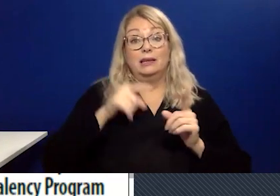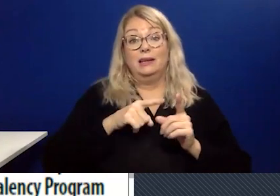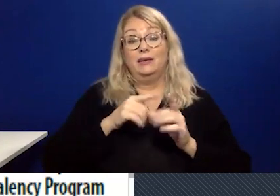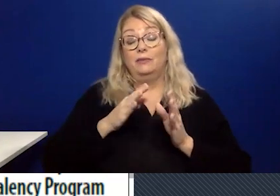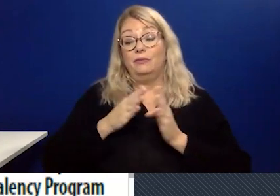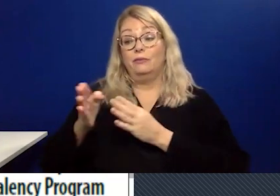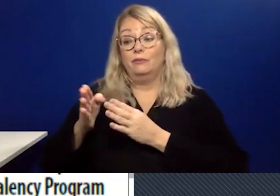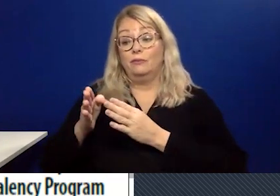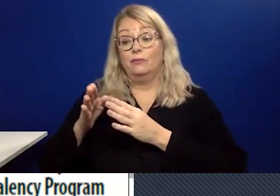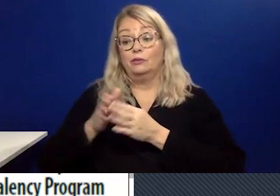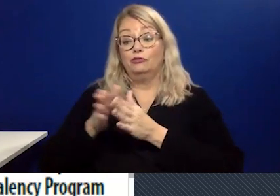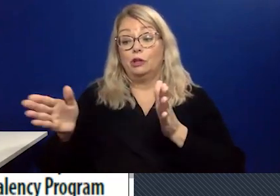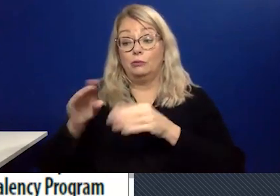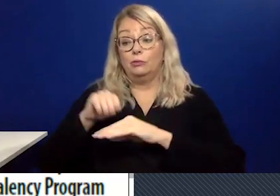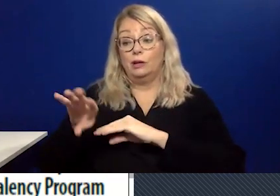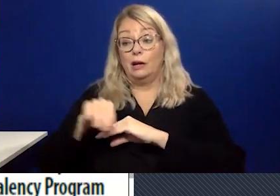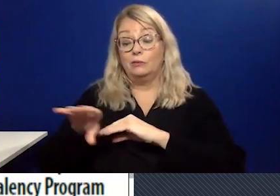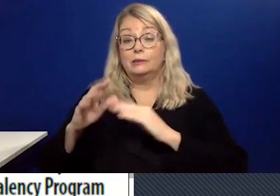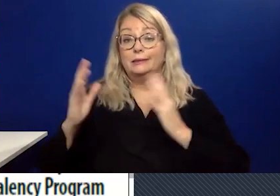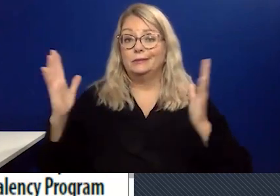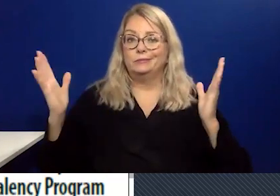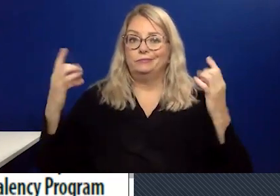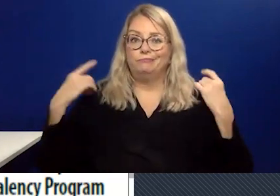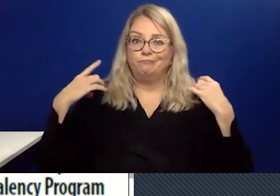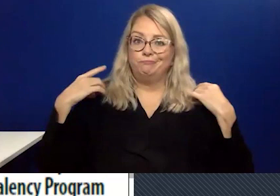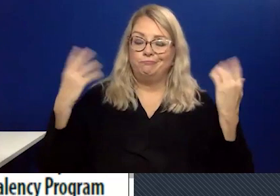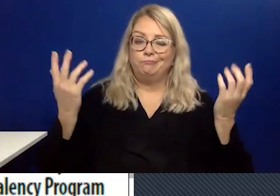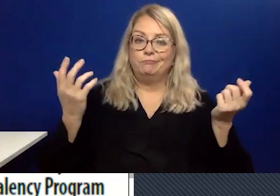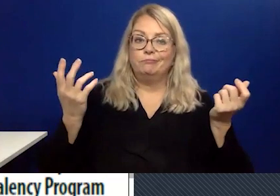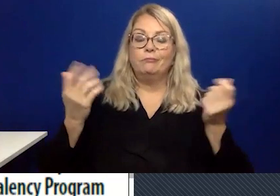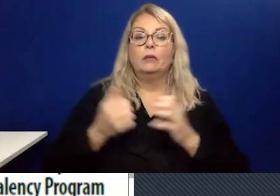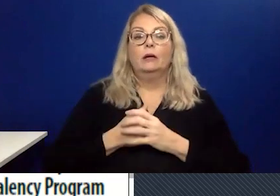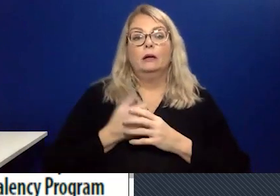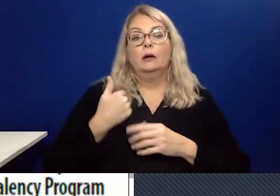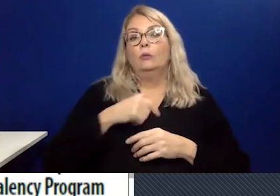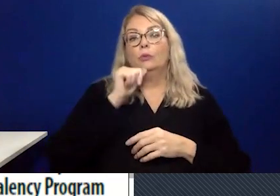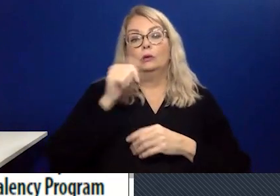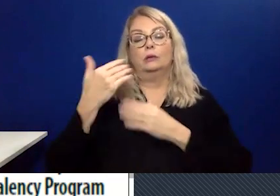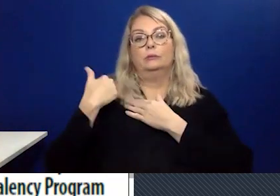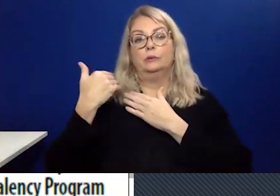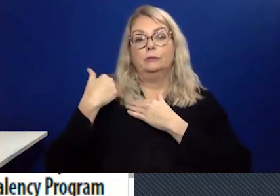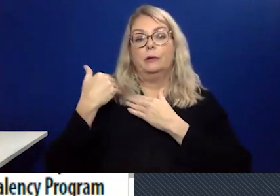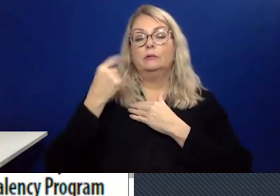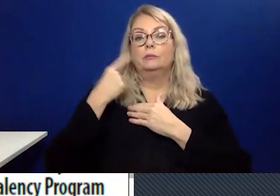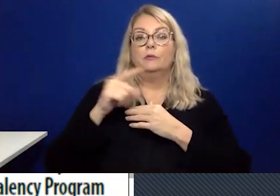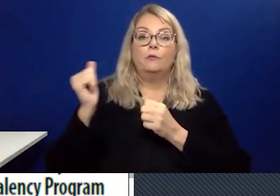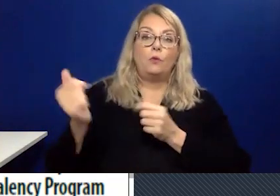be responsible for every person who is over 18 who comes to this campus unless they come through our